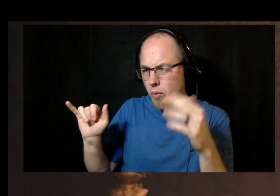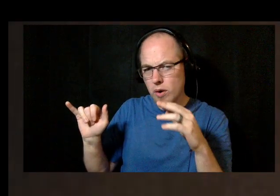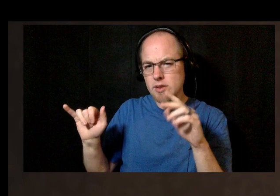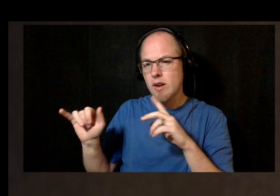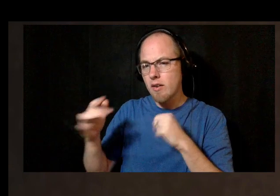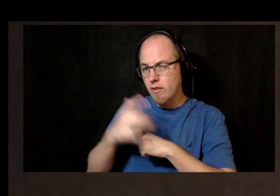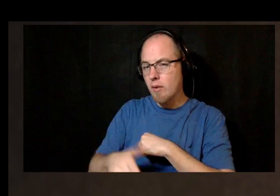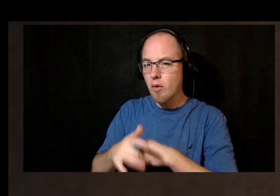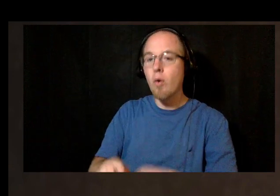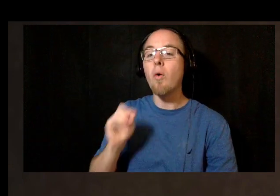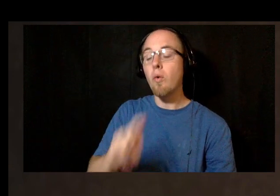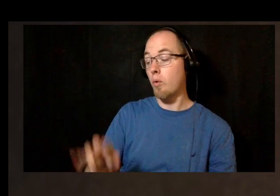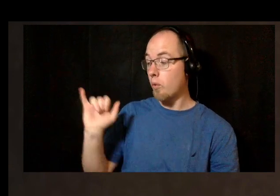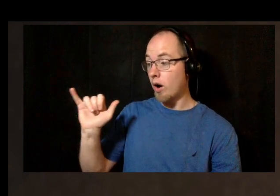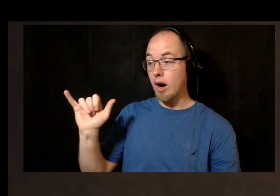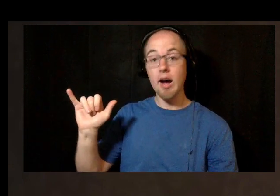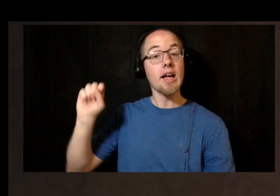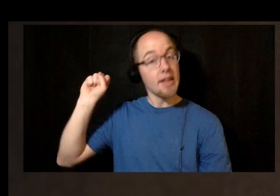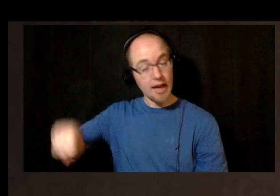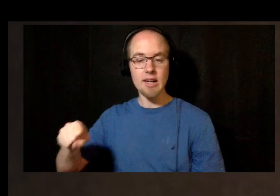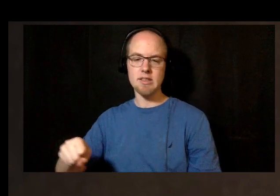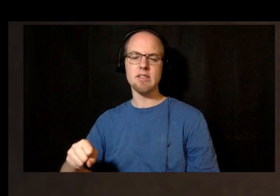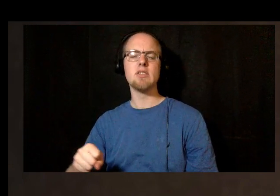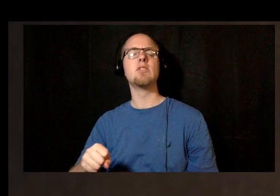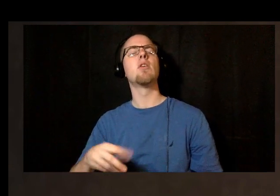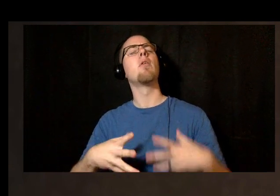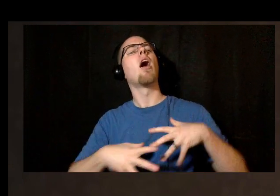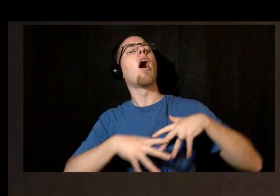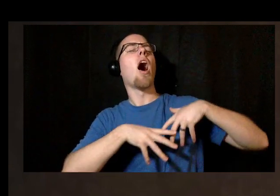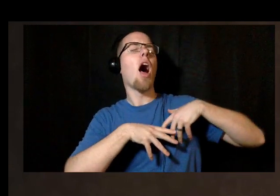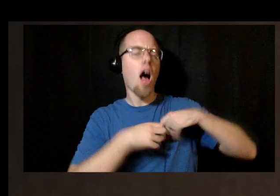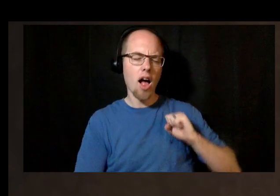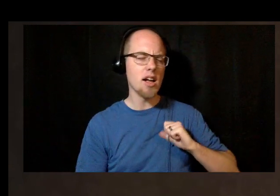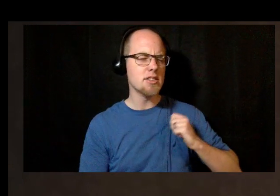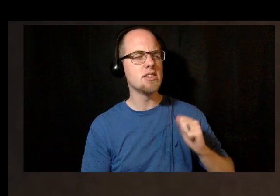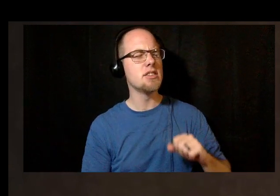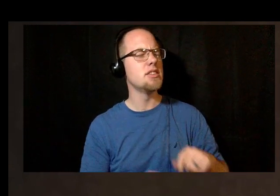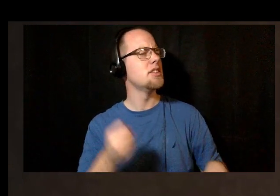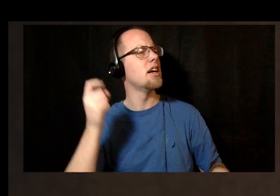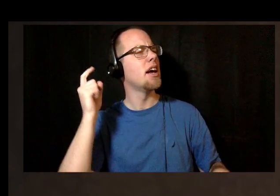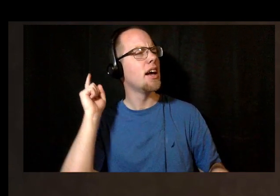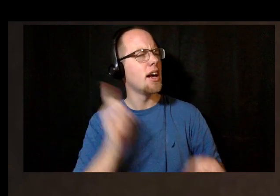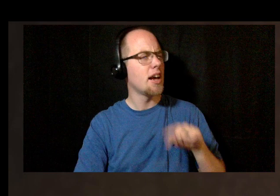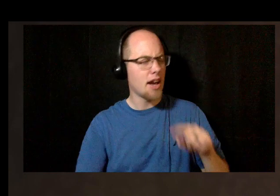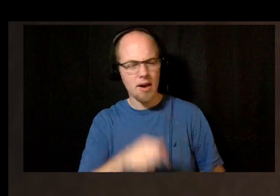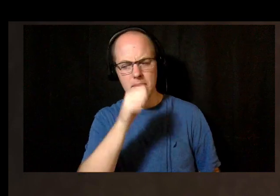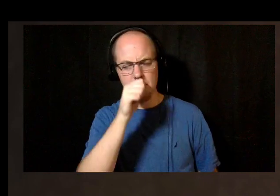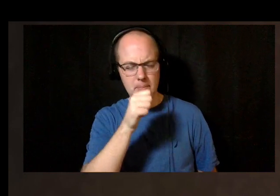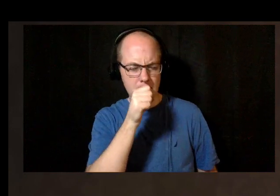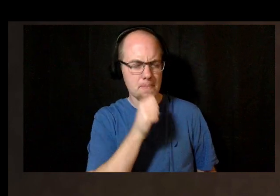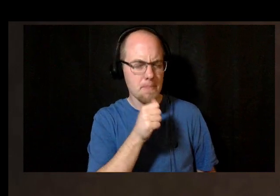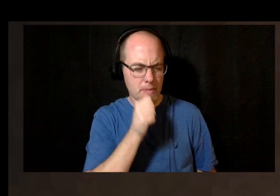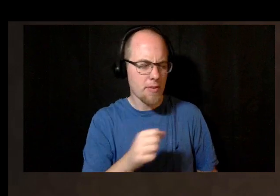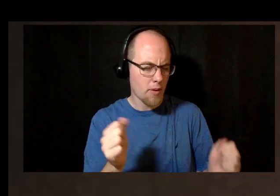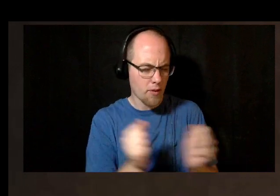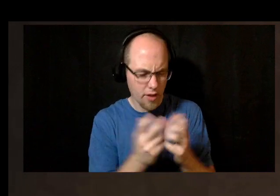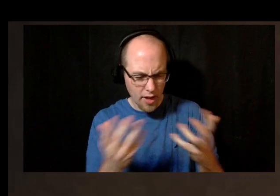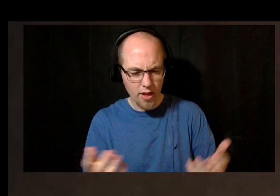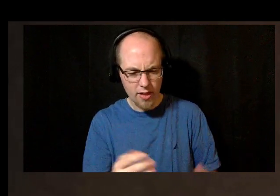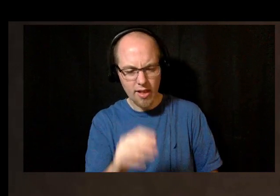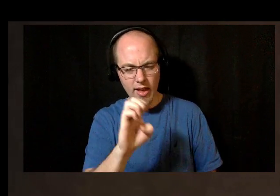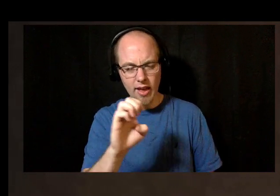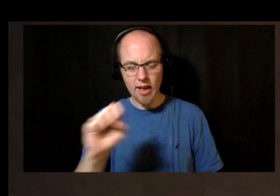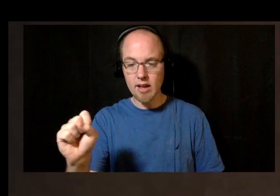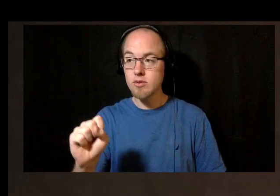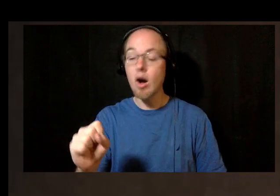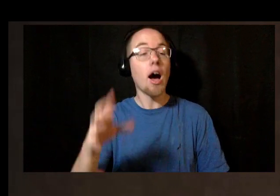is it a Y for yes, and he's so in the throes of grief that he can't manage the E and the S? I assume it's a Y